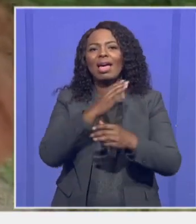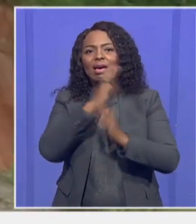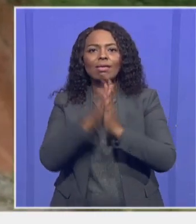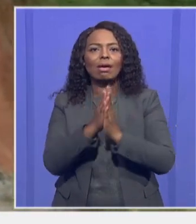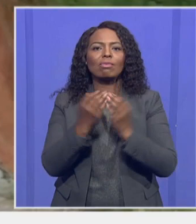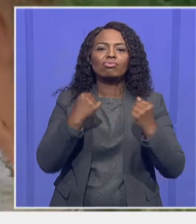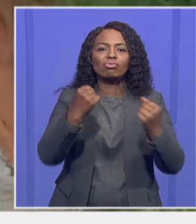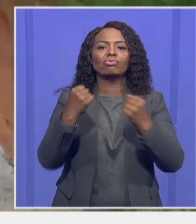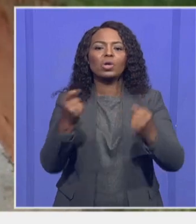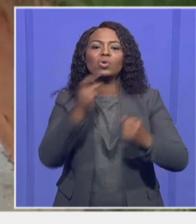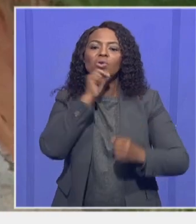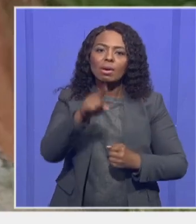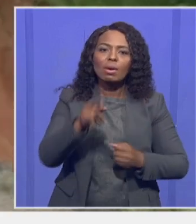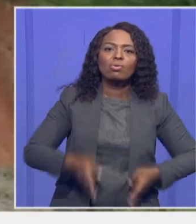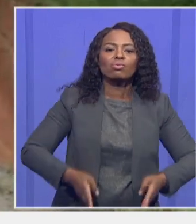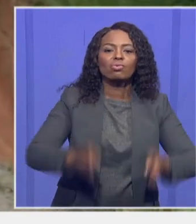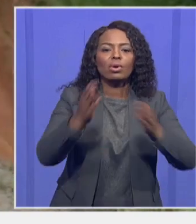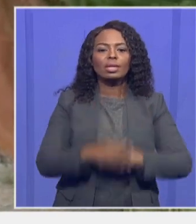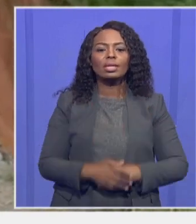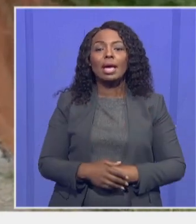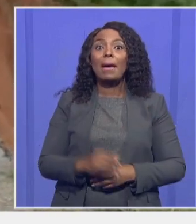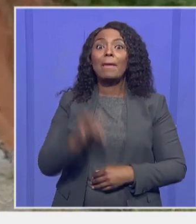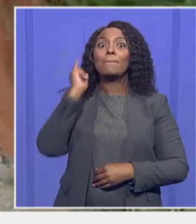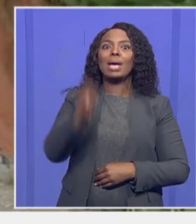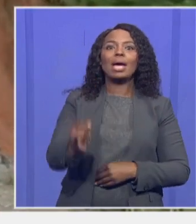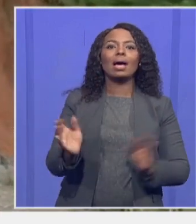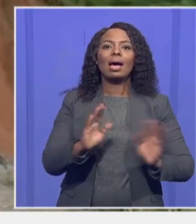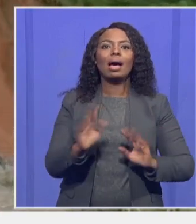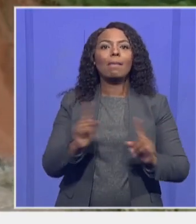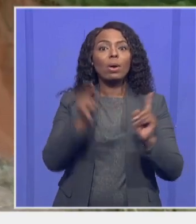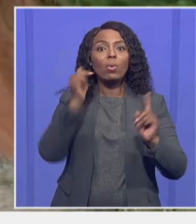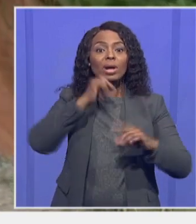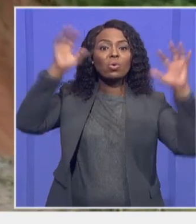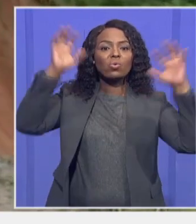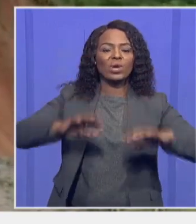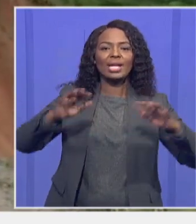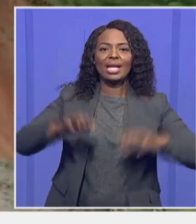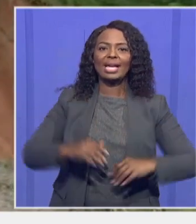not that bad, but I'm sure when it's raining, it becomes quite hard to